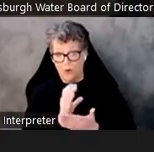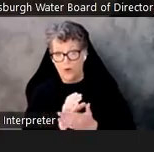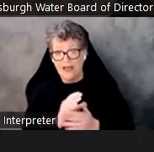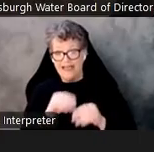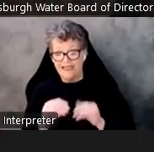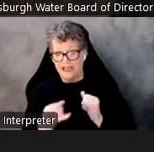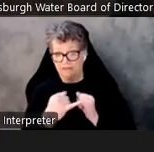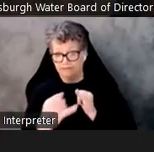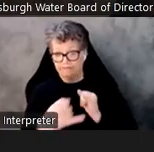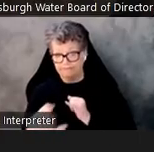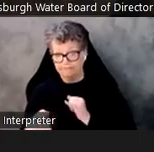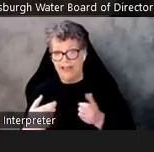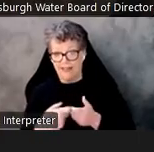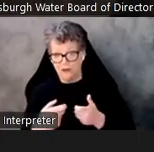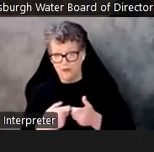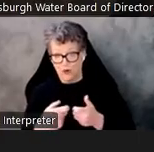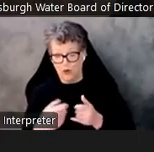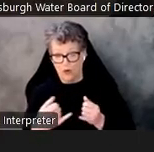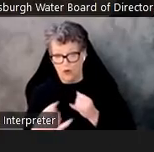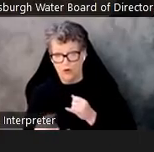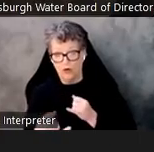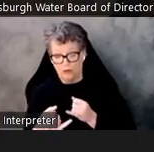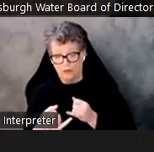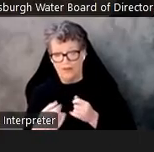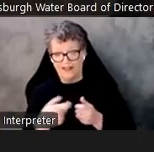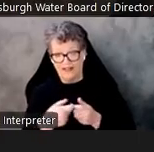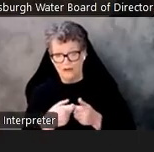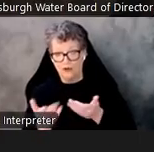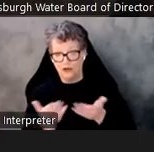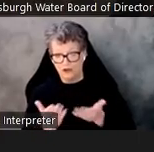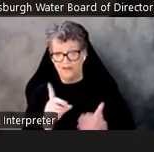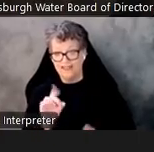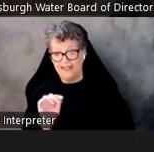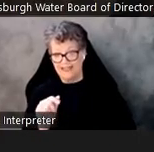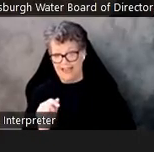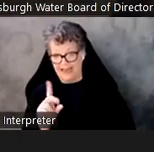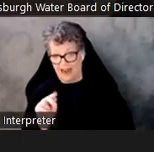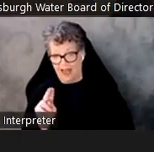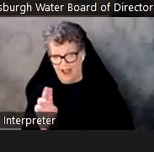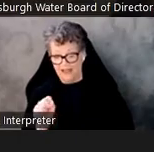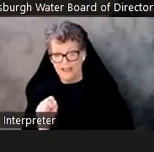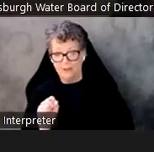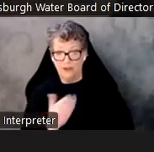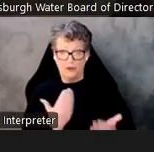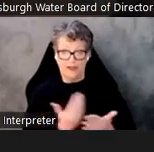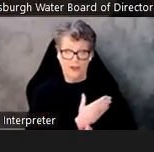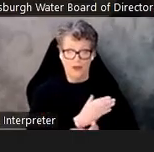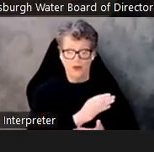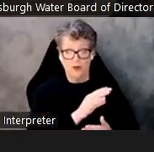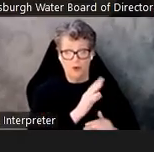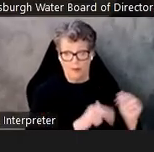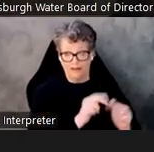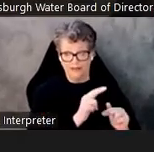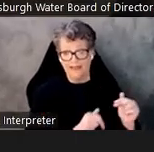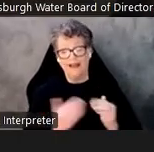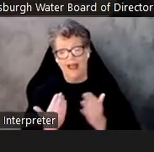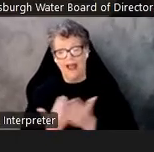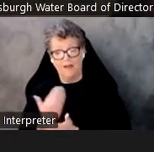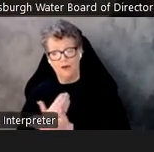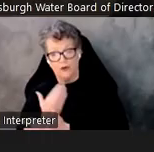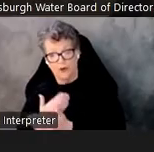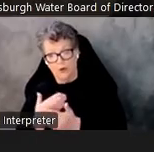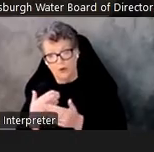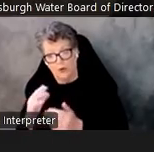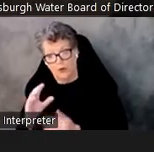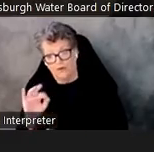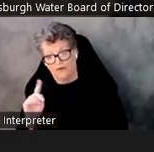underground electrical conduits that carry the electrical and the data lines between the new sodium hypo building and the new magnetic flow meter